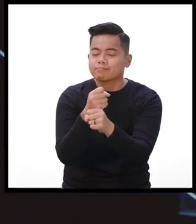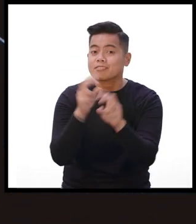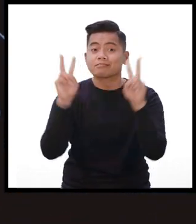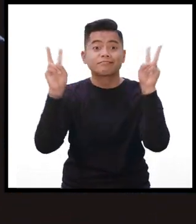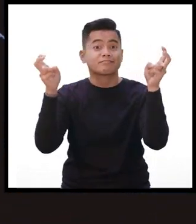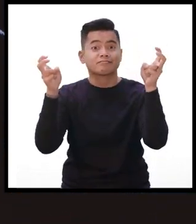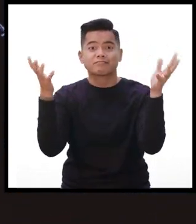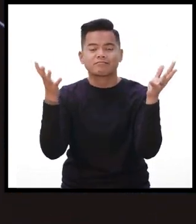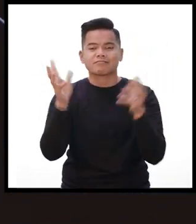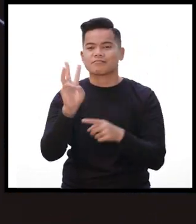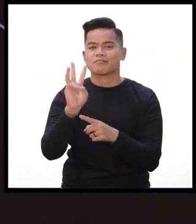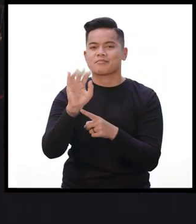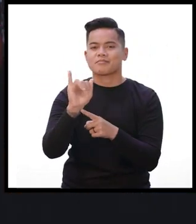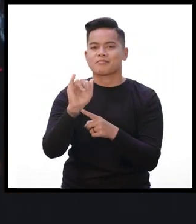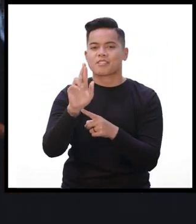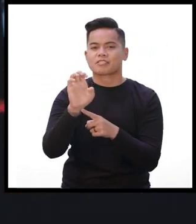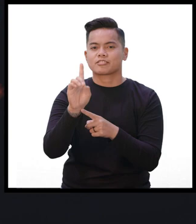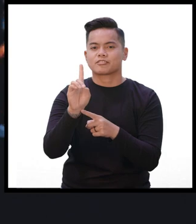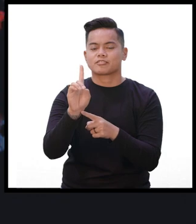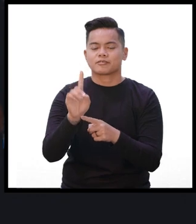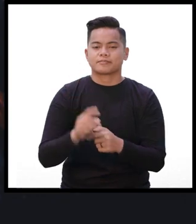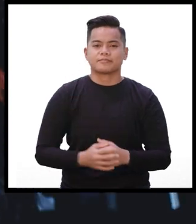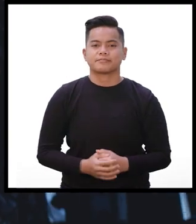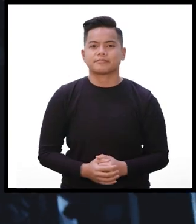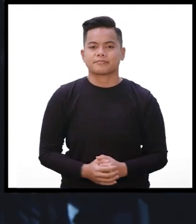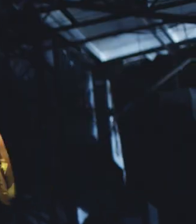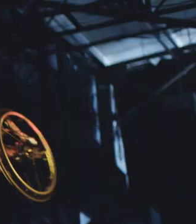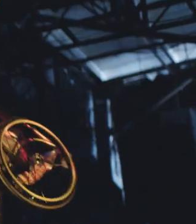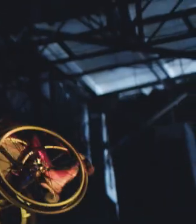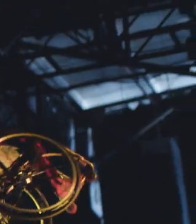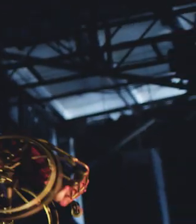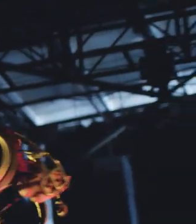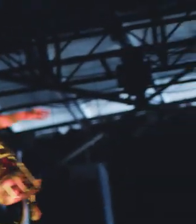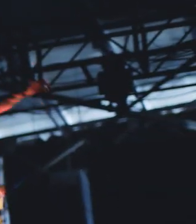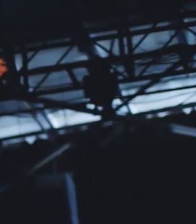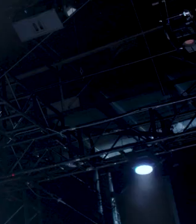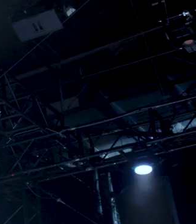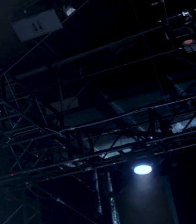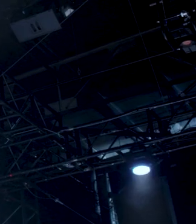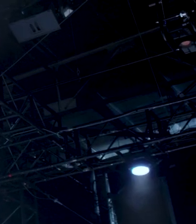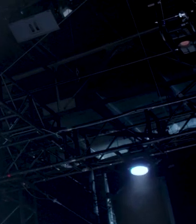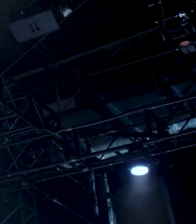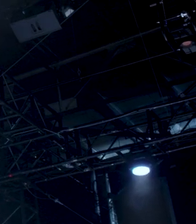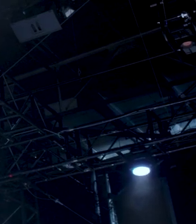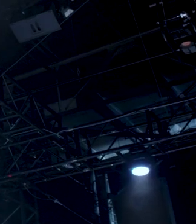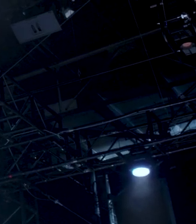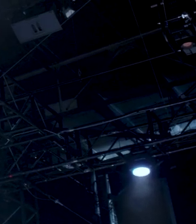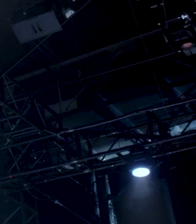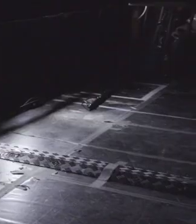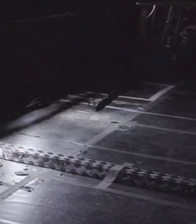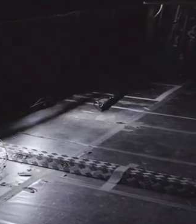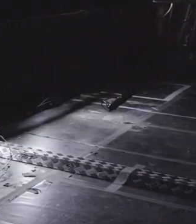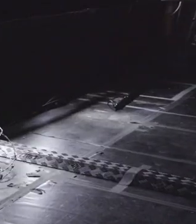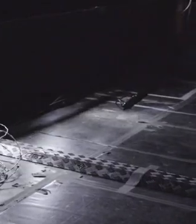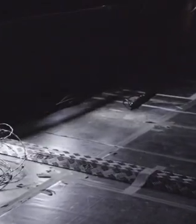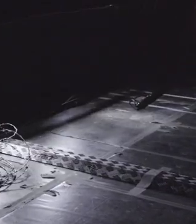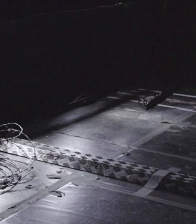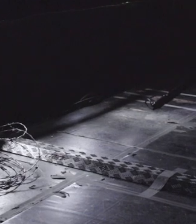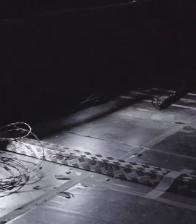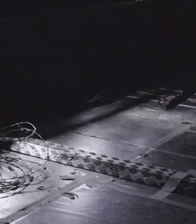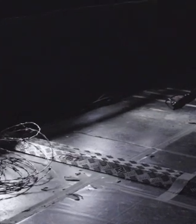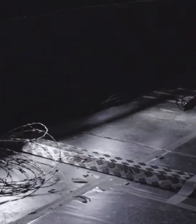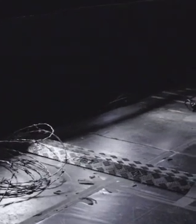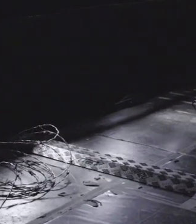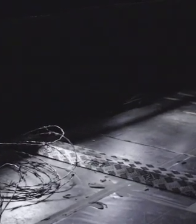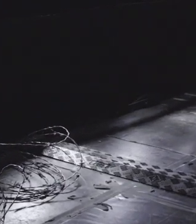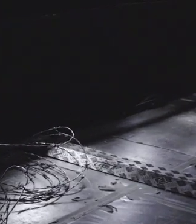technical processes for Wired. The women spin in the air. On the stage floor sits a realistic theater prop of